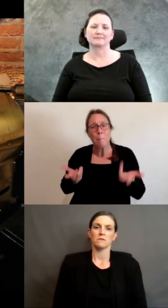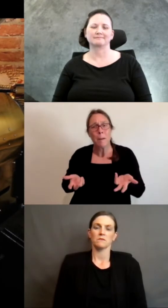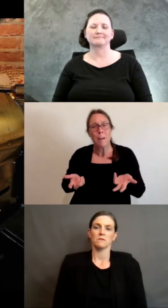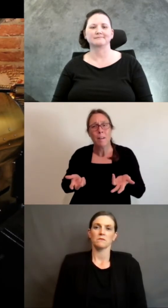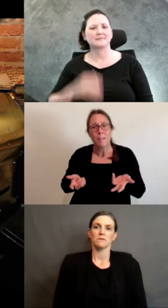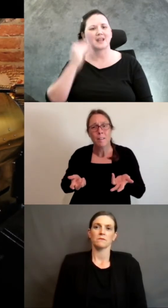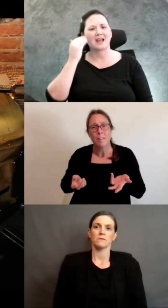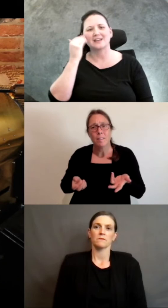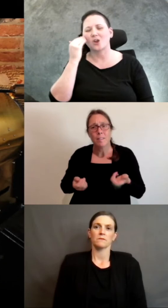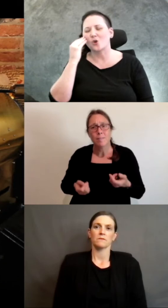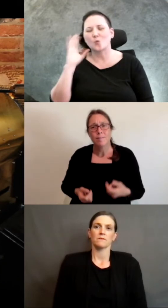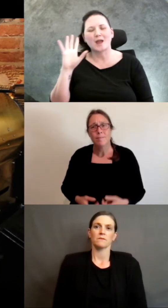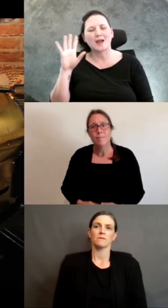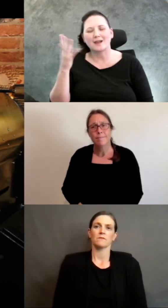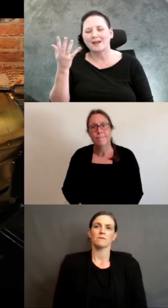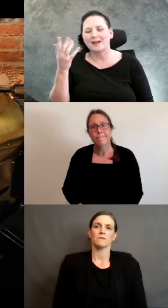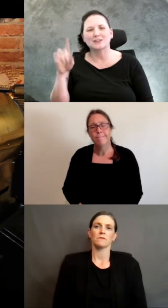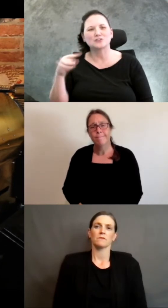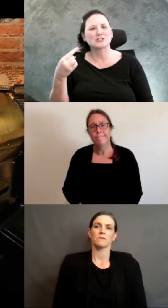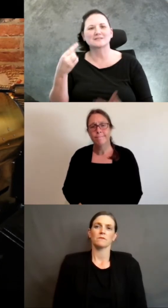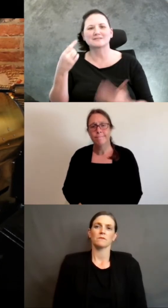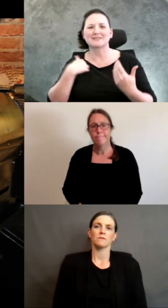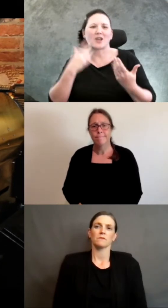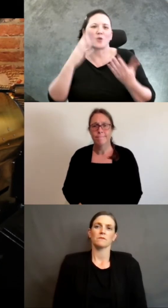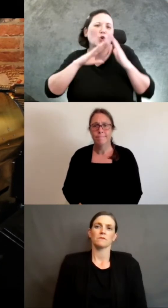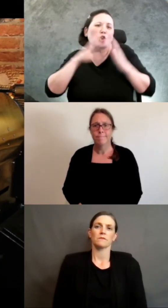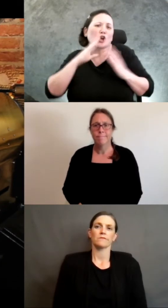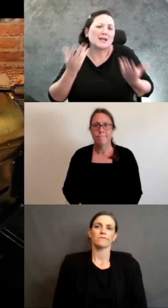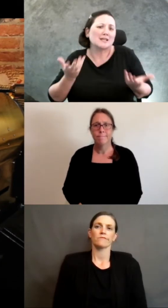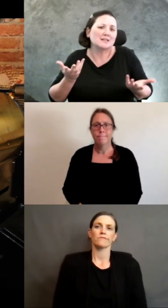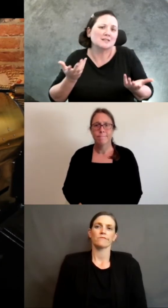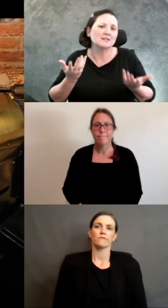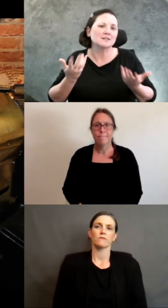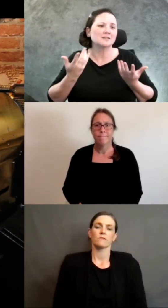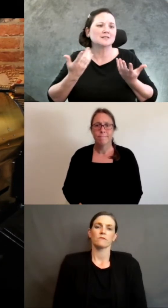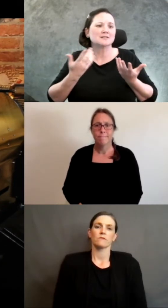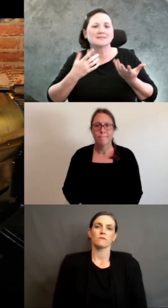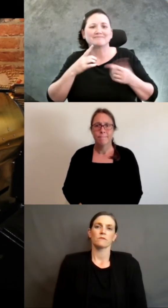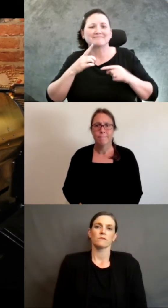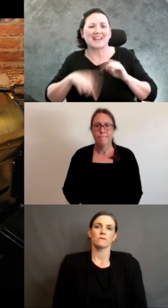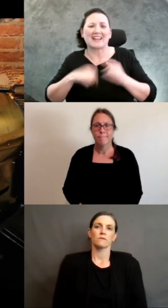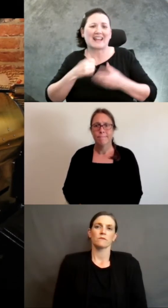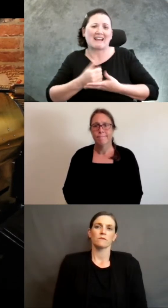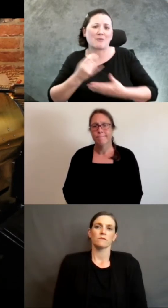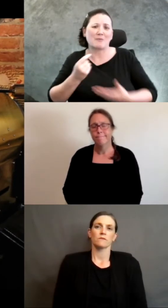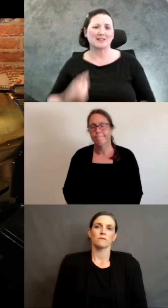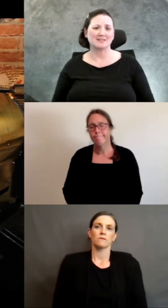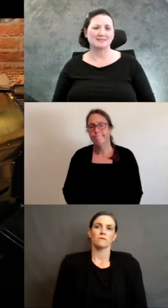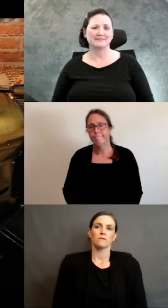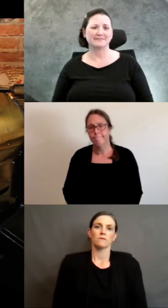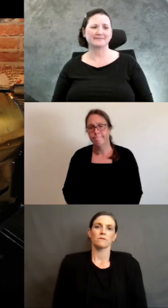just worry. I just can't help it.